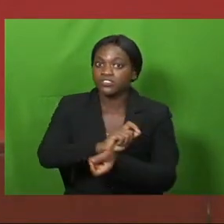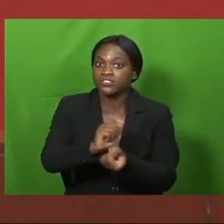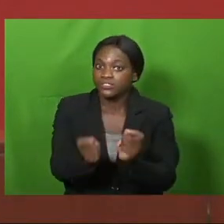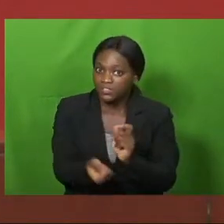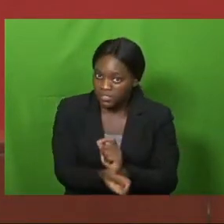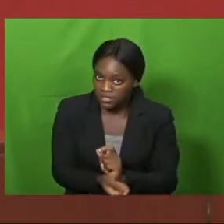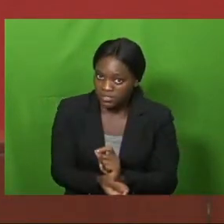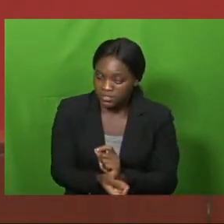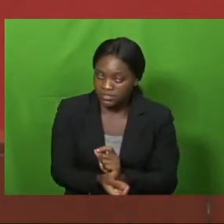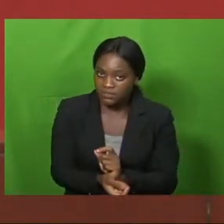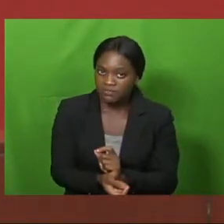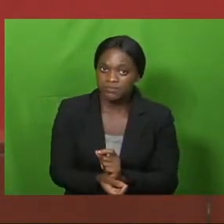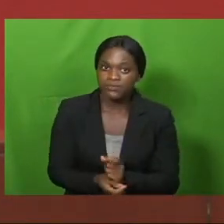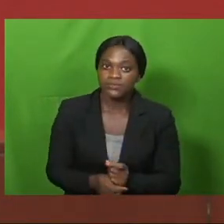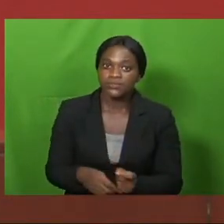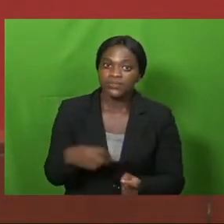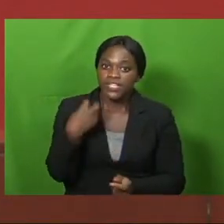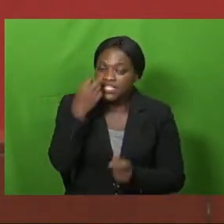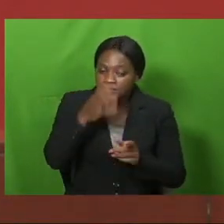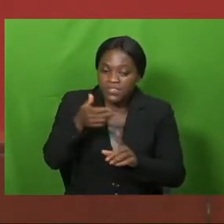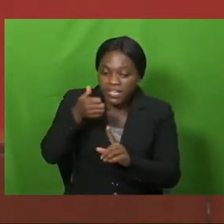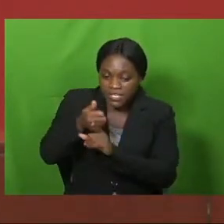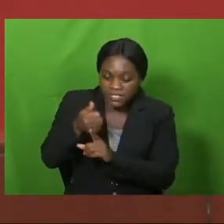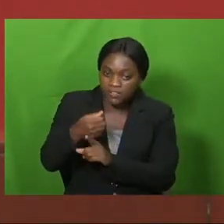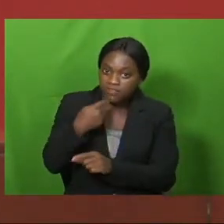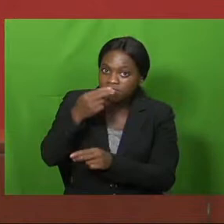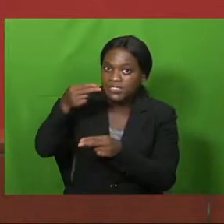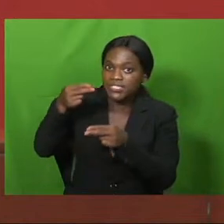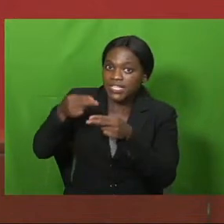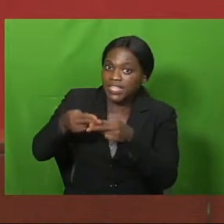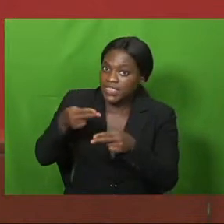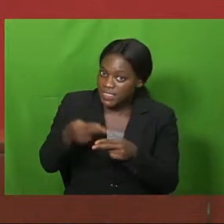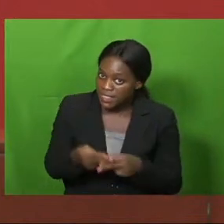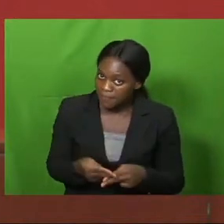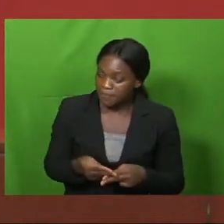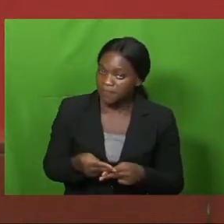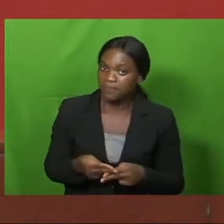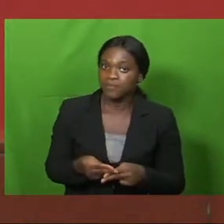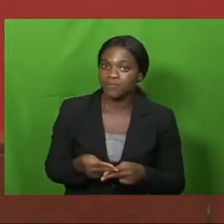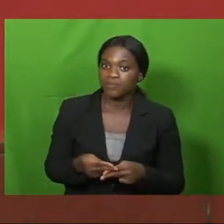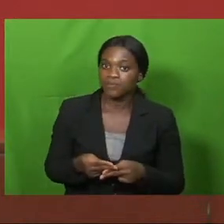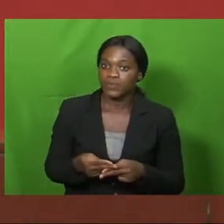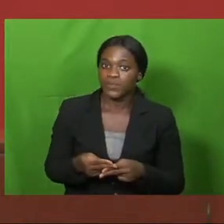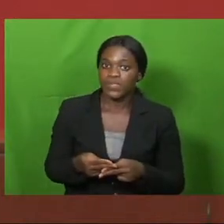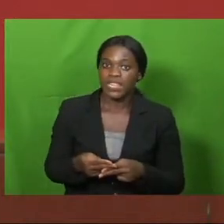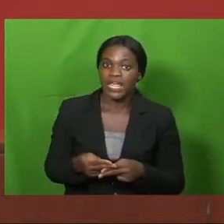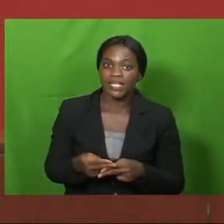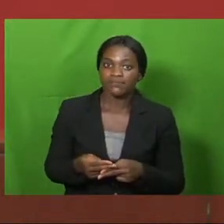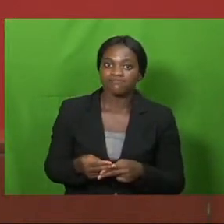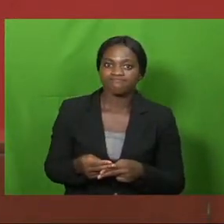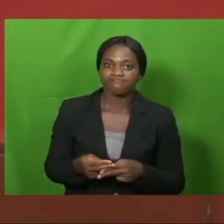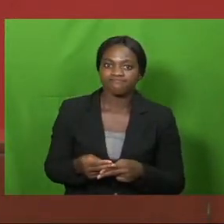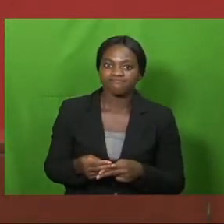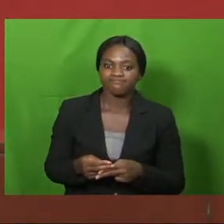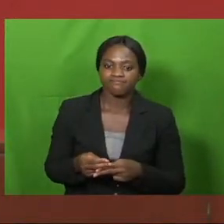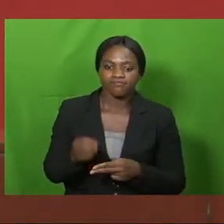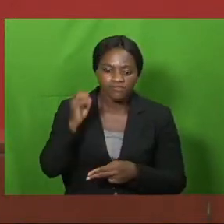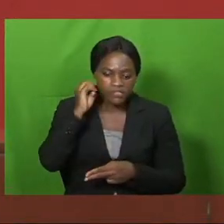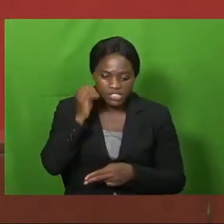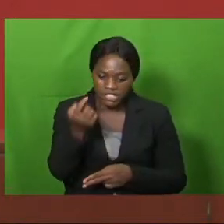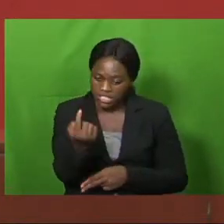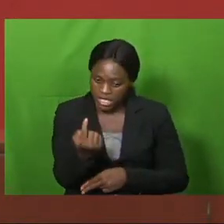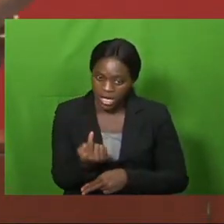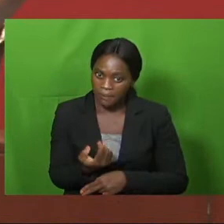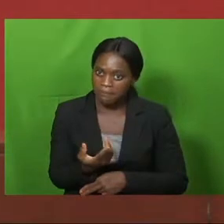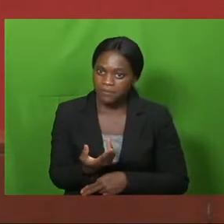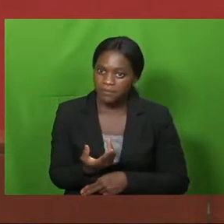Speaker himself mentioned his name, that she was here,